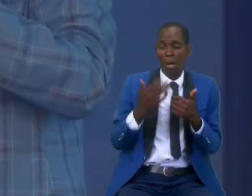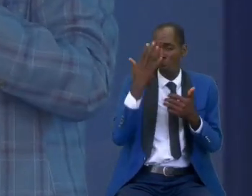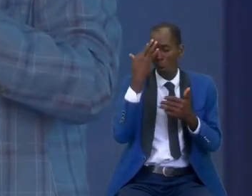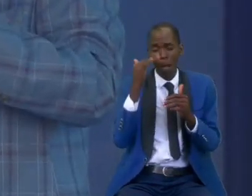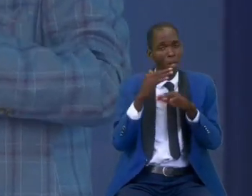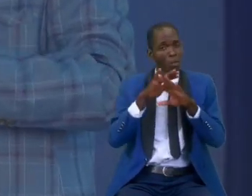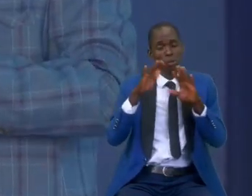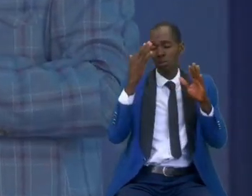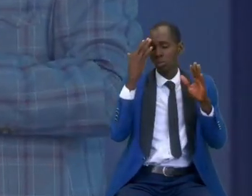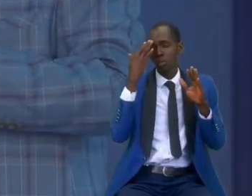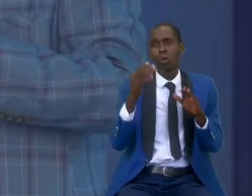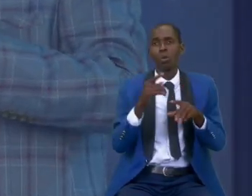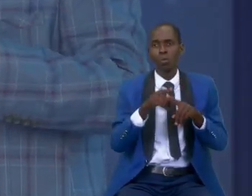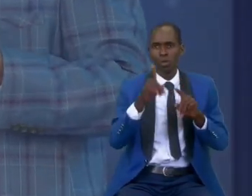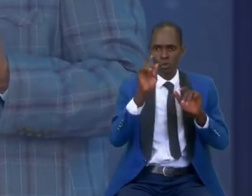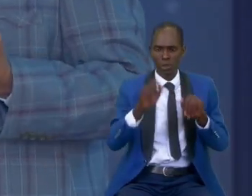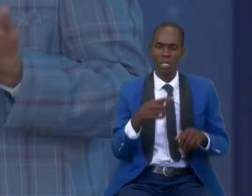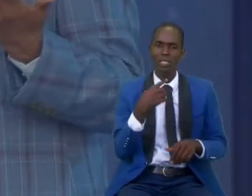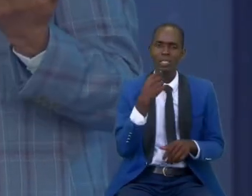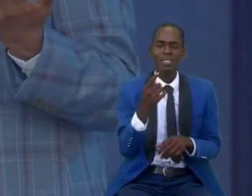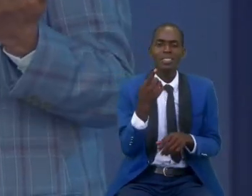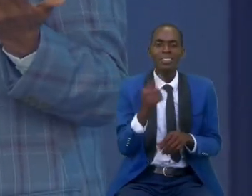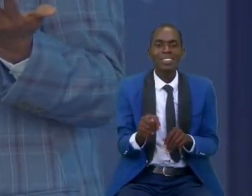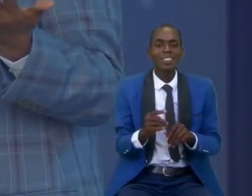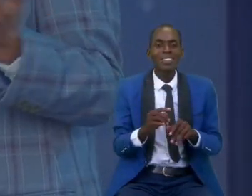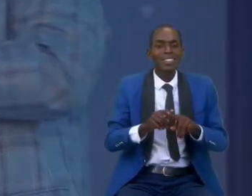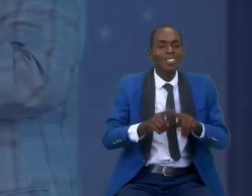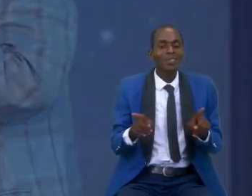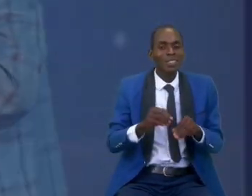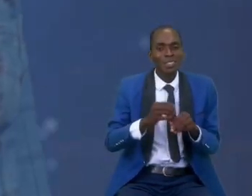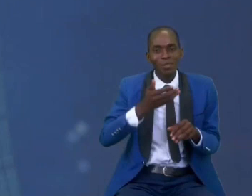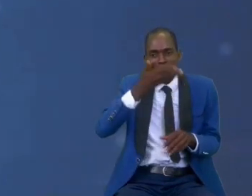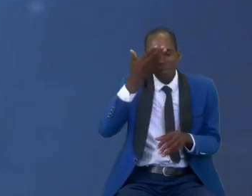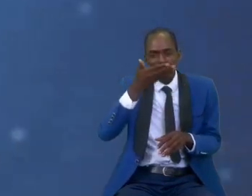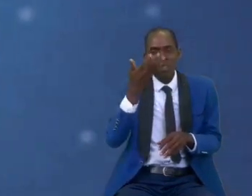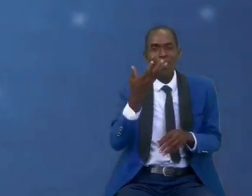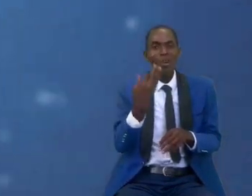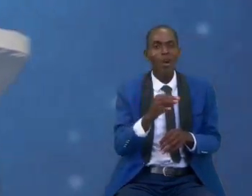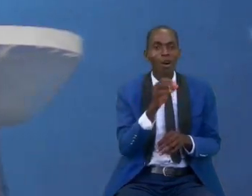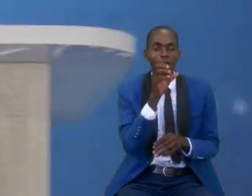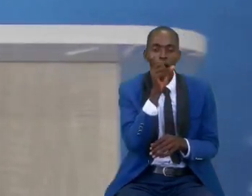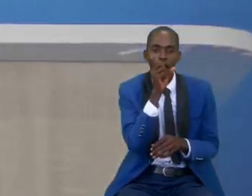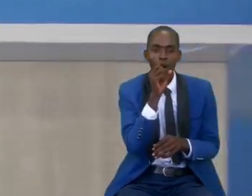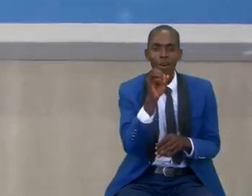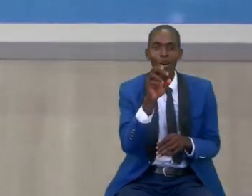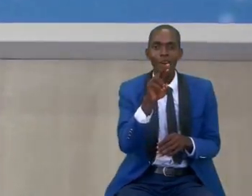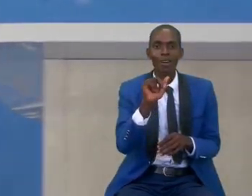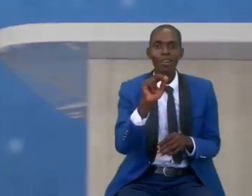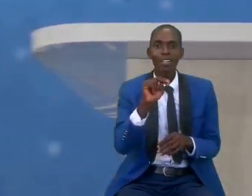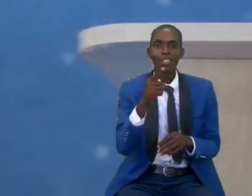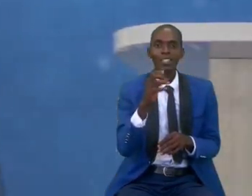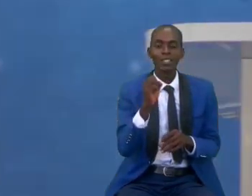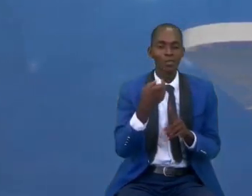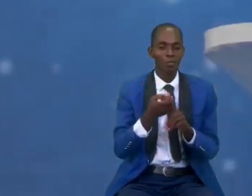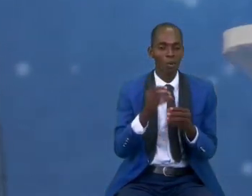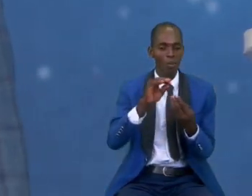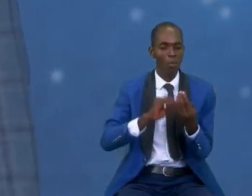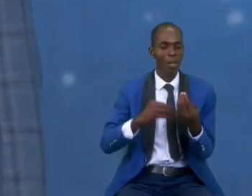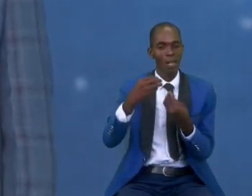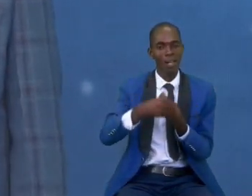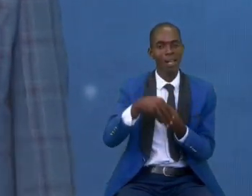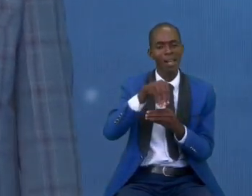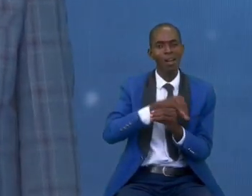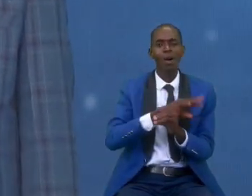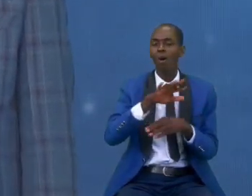the orange and of the banana. They're all different. And I'm seeing, look at me, when I want to stand,